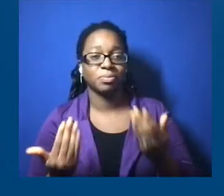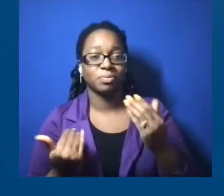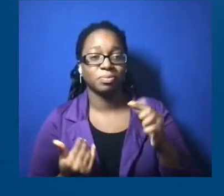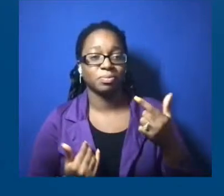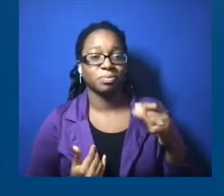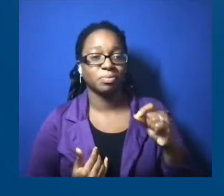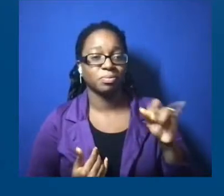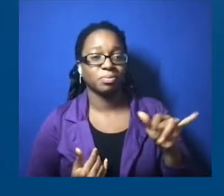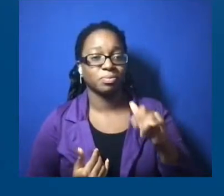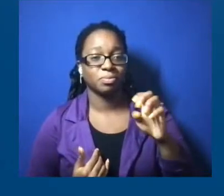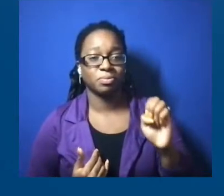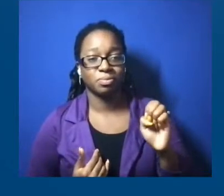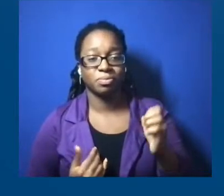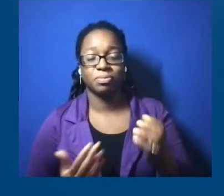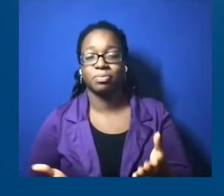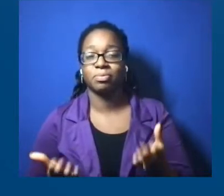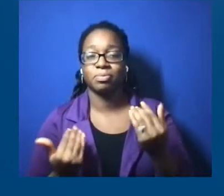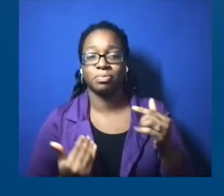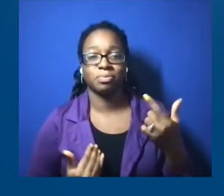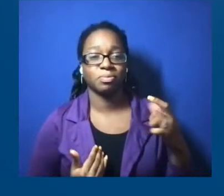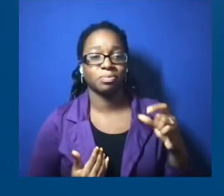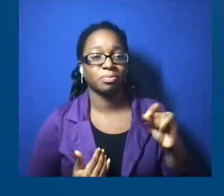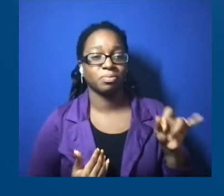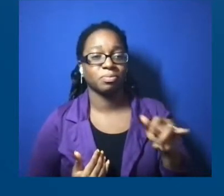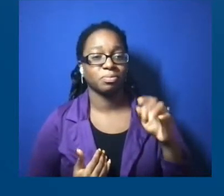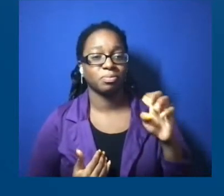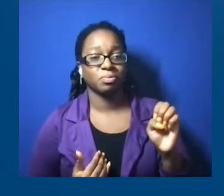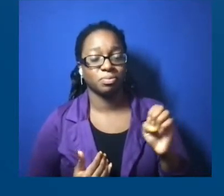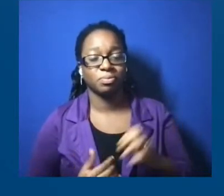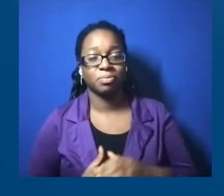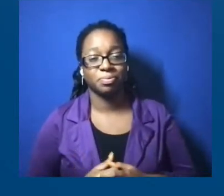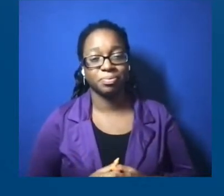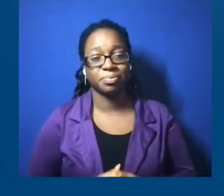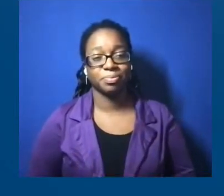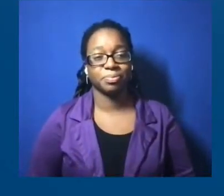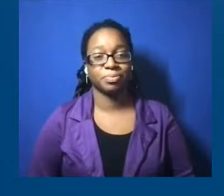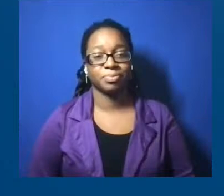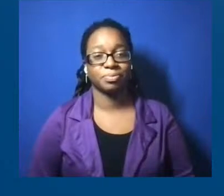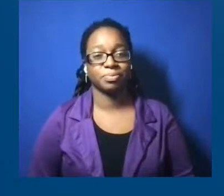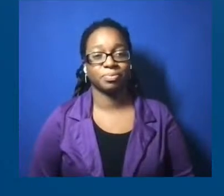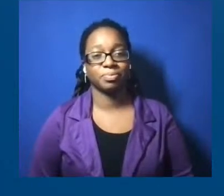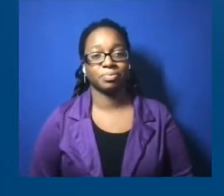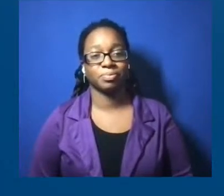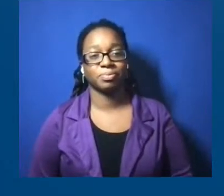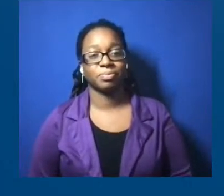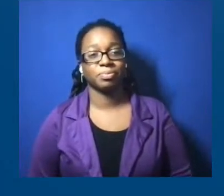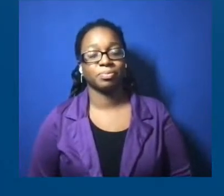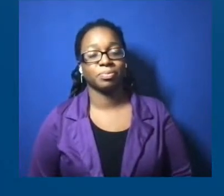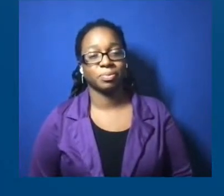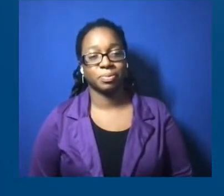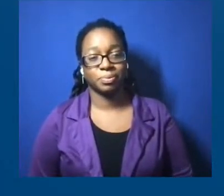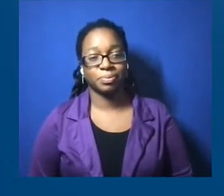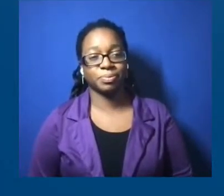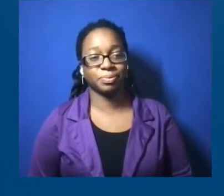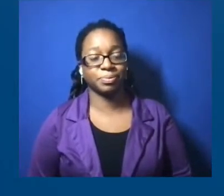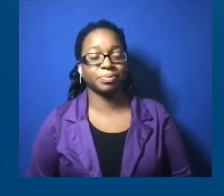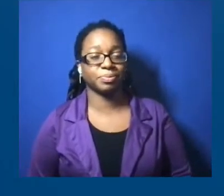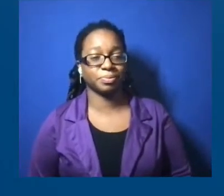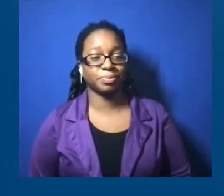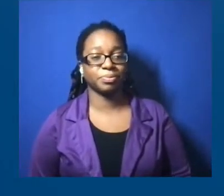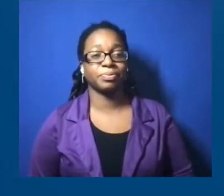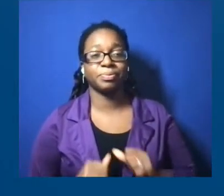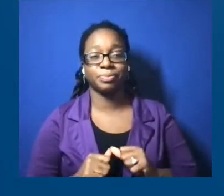go Joe! Let's go Joe! Let's go Joe! Let's go Joe! Louder! Let's go Joe! Let's go